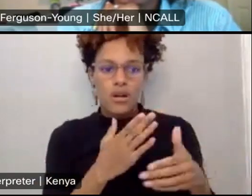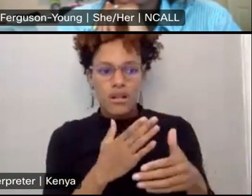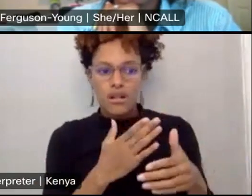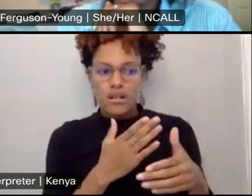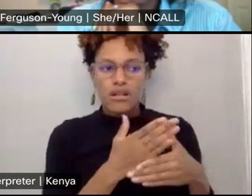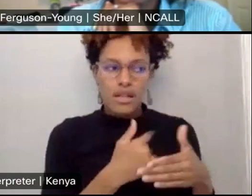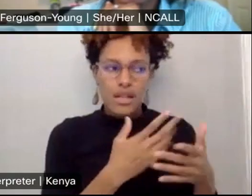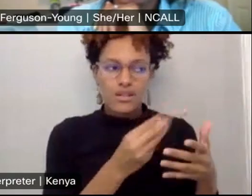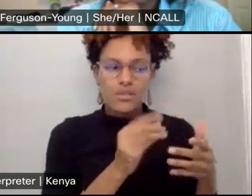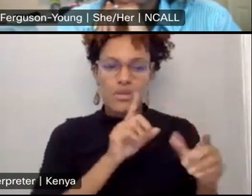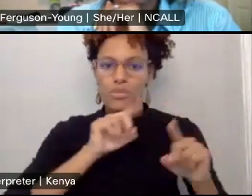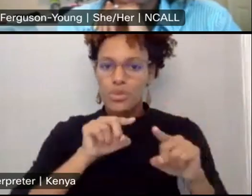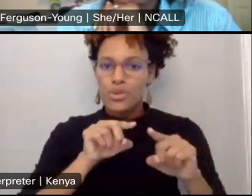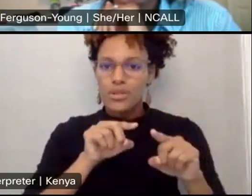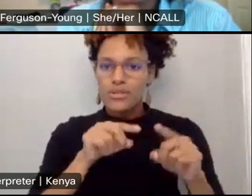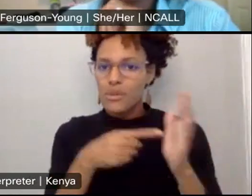behalf.